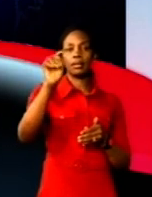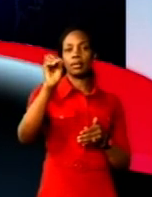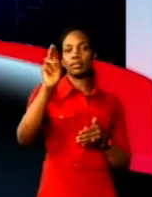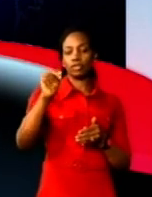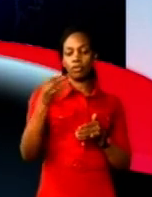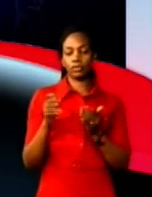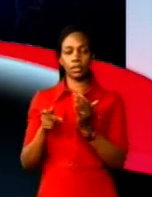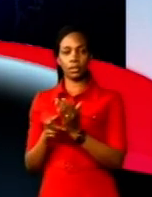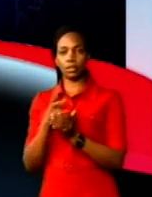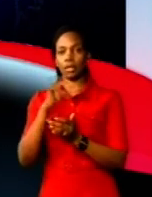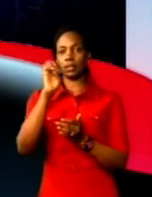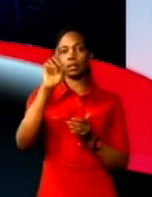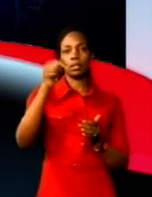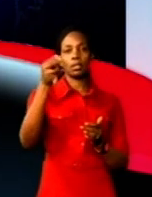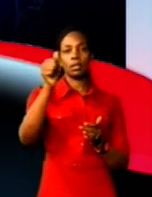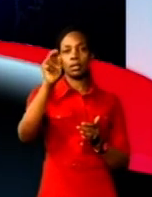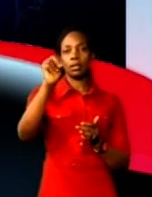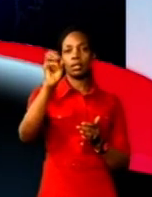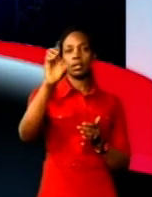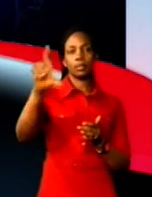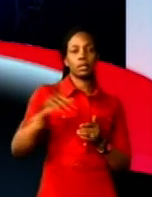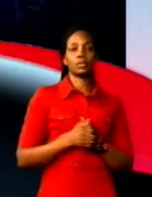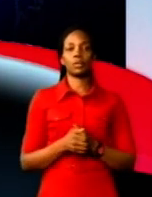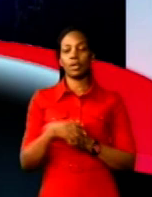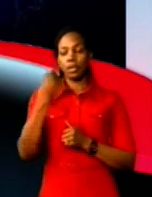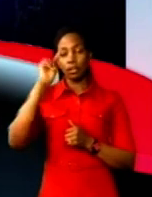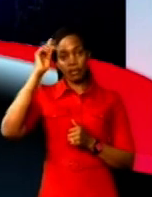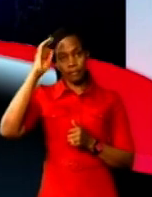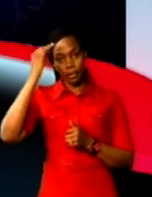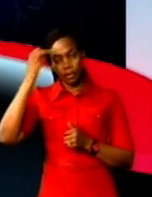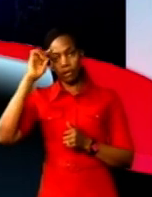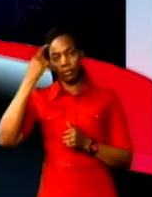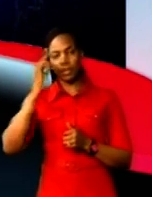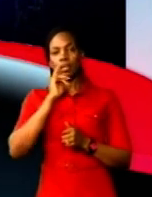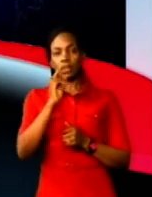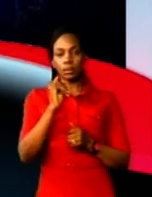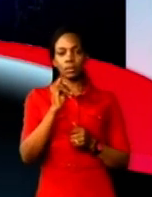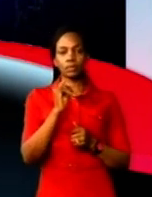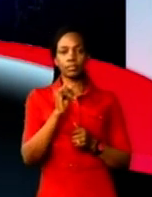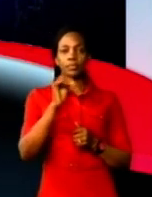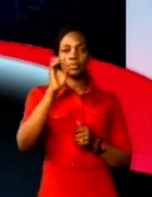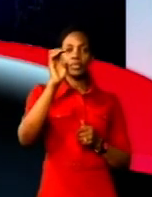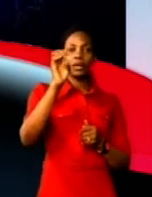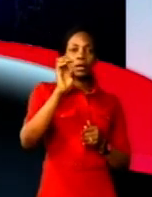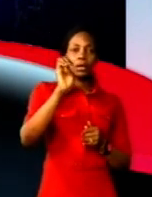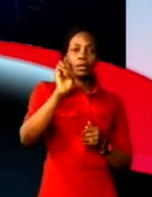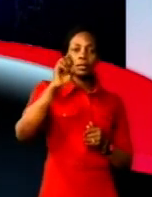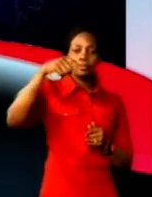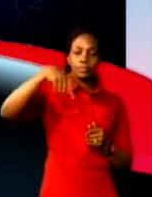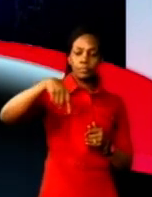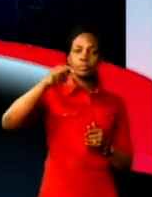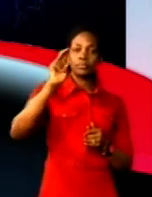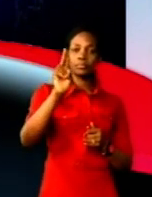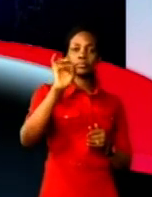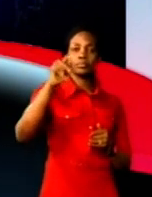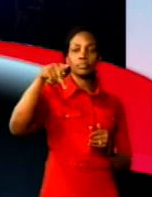And the federal government is equipping agricultural extension officers with the basic knowledge in biotechnology and modern innovation